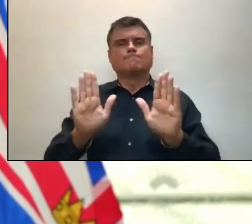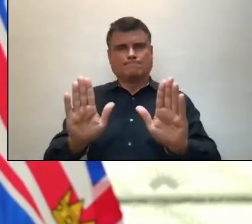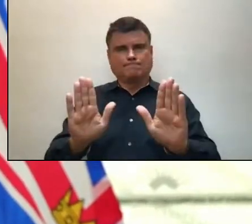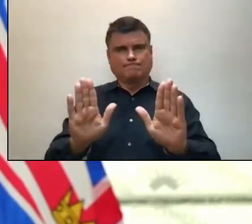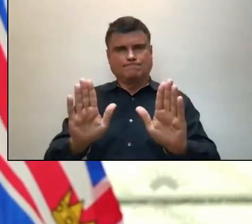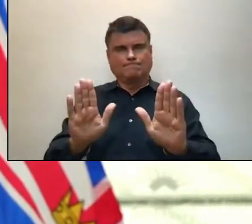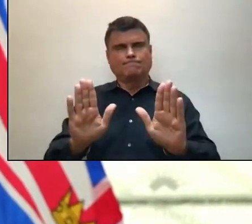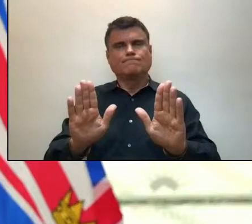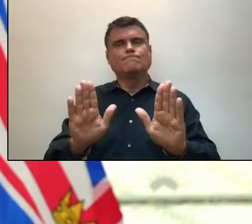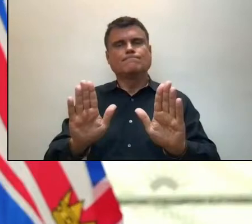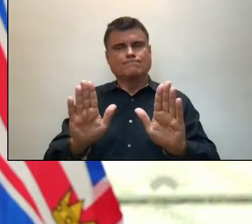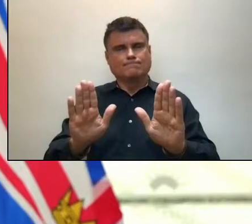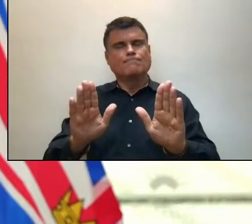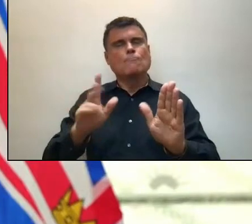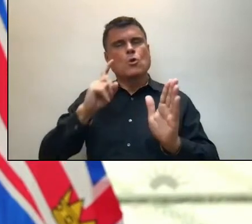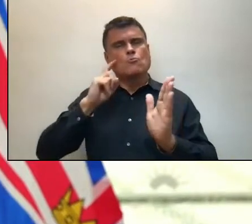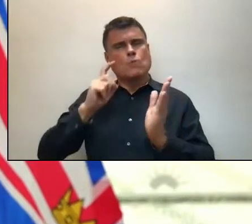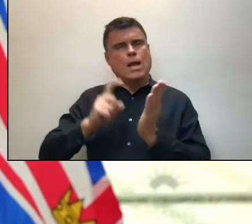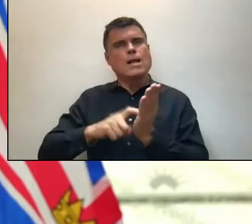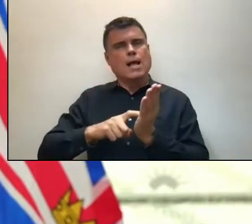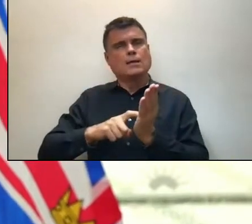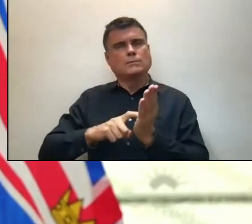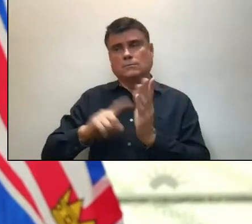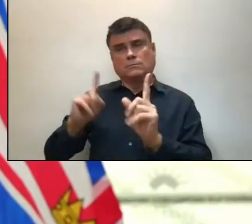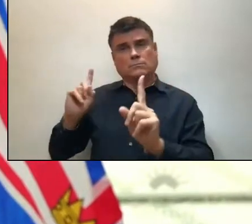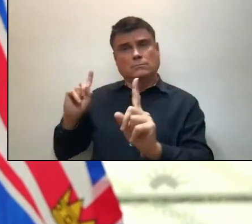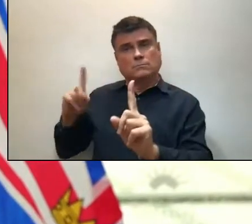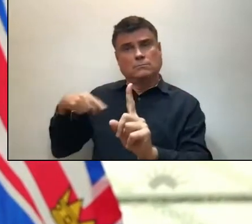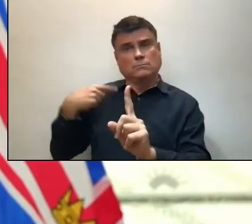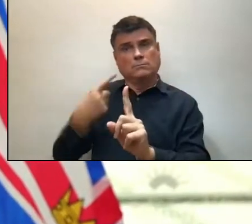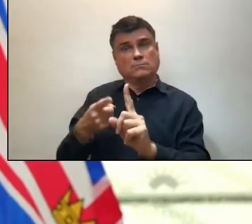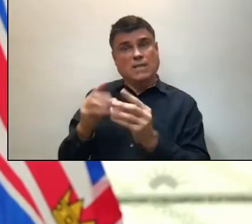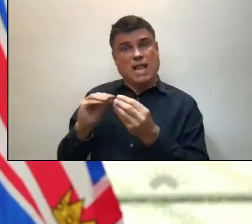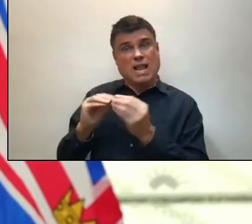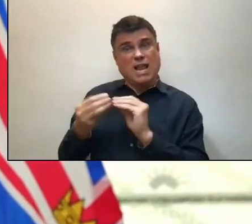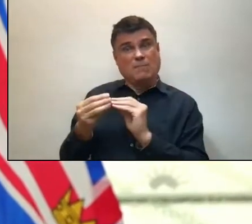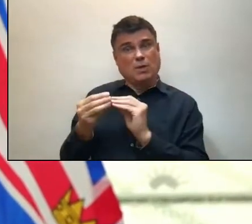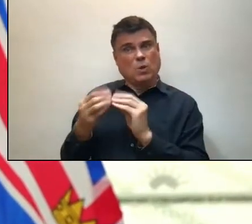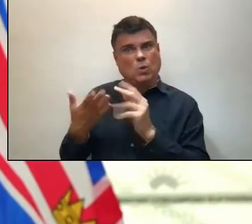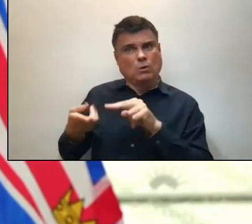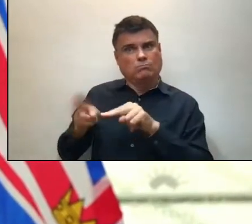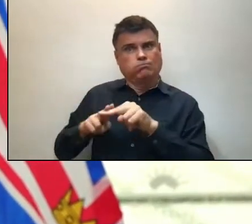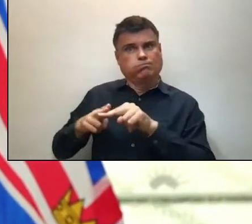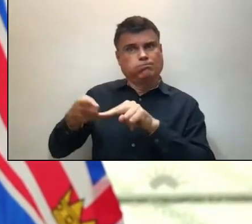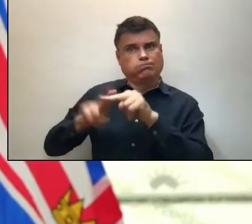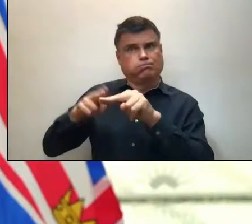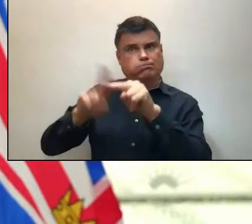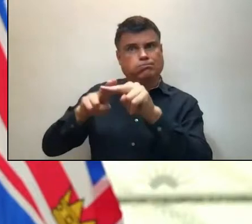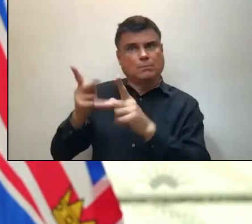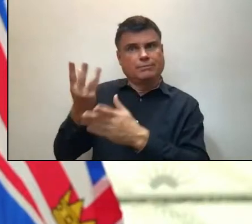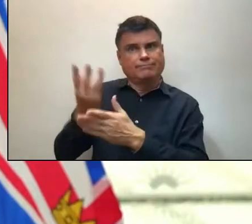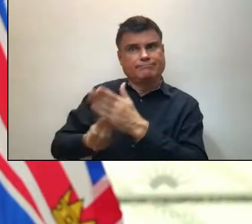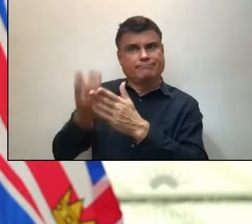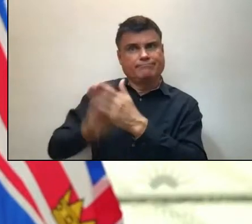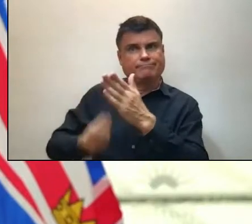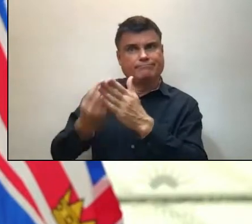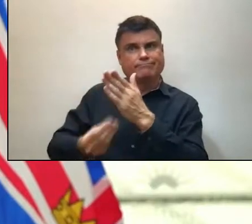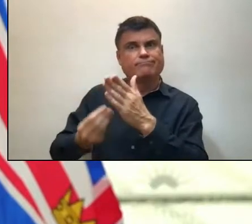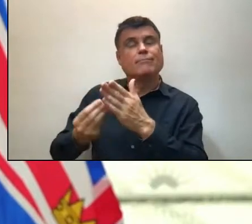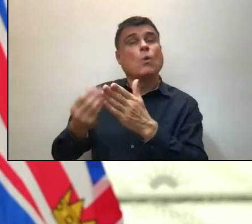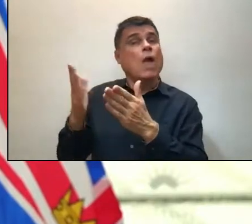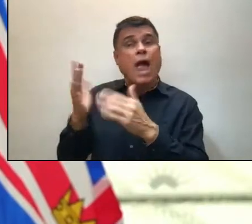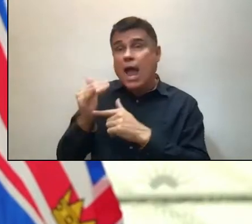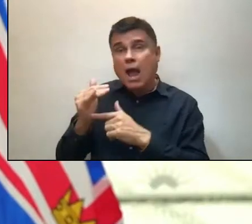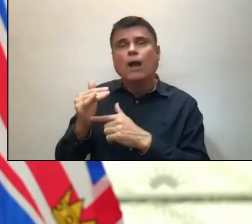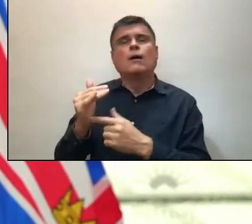that we have lost a record number of our community members to the toxic drug crisis here in BC in